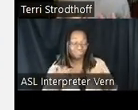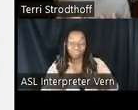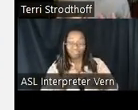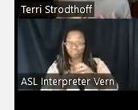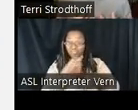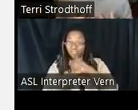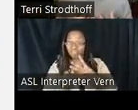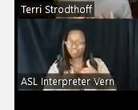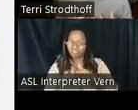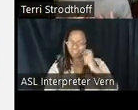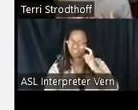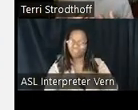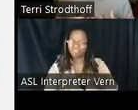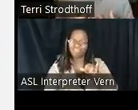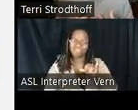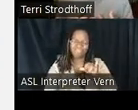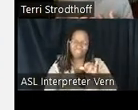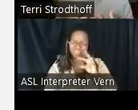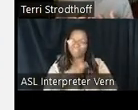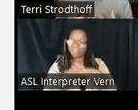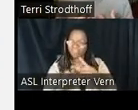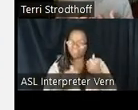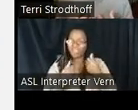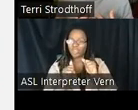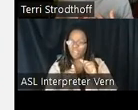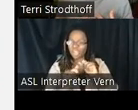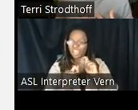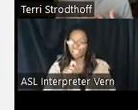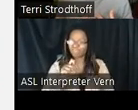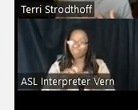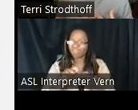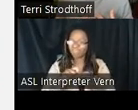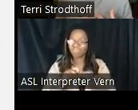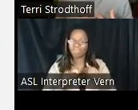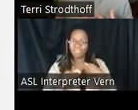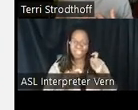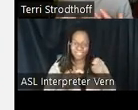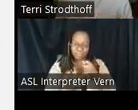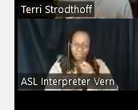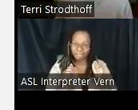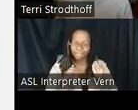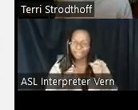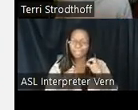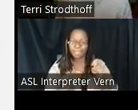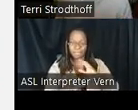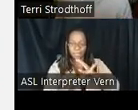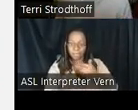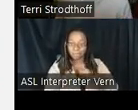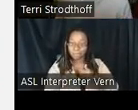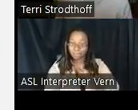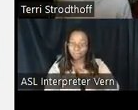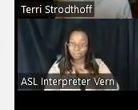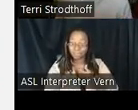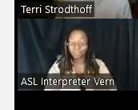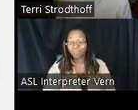that this world is out to get me. I need to protect myself. I need to be safe in this world. In a safe, supportive environment, we learn